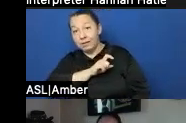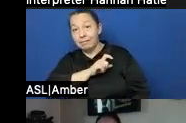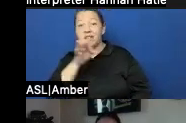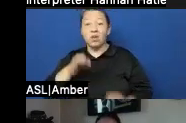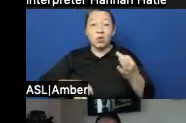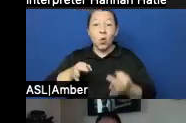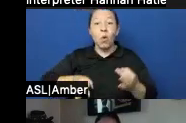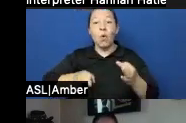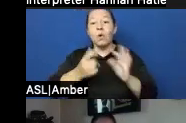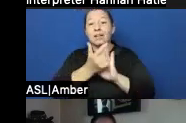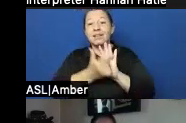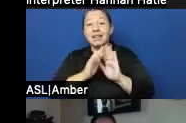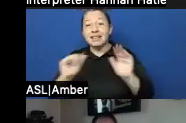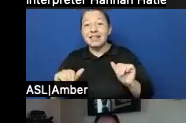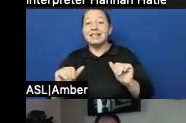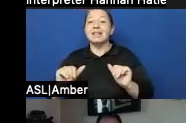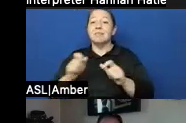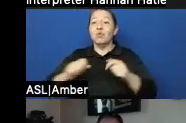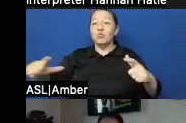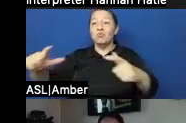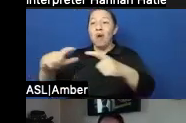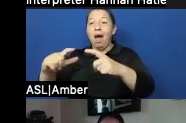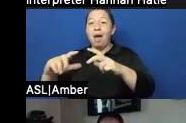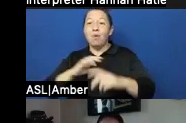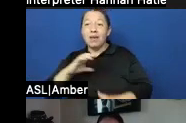tribal councils, man, whether it's traditional or political.